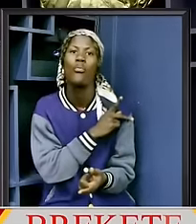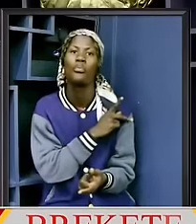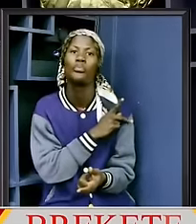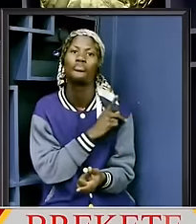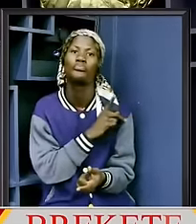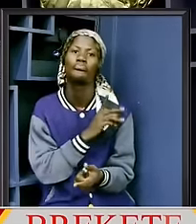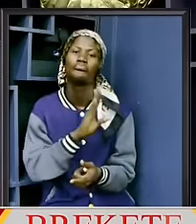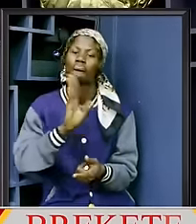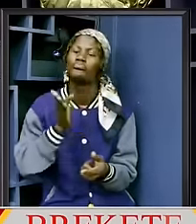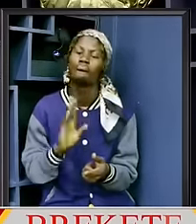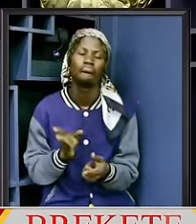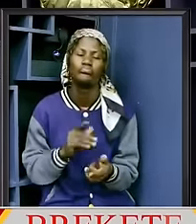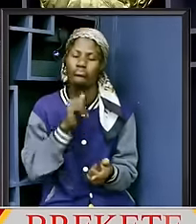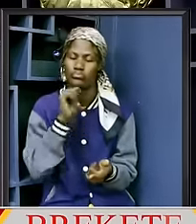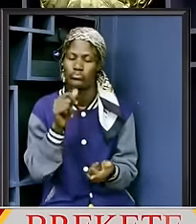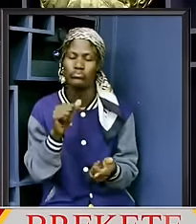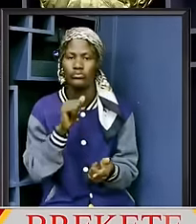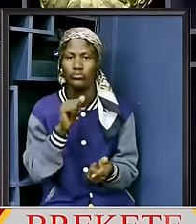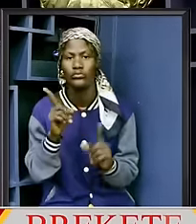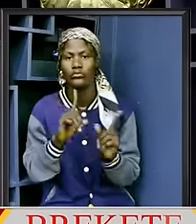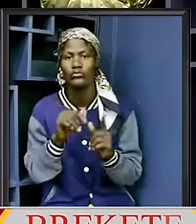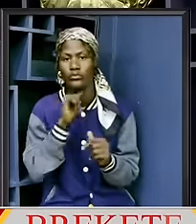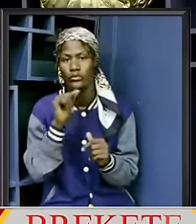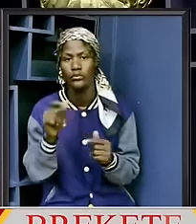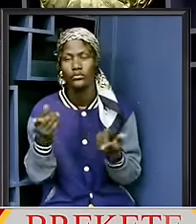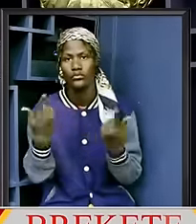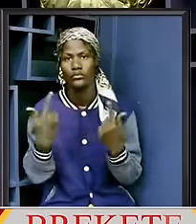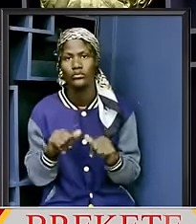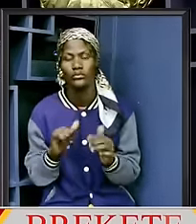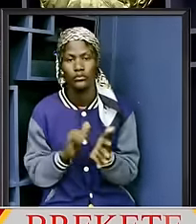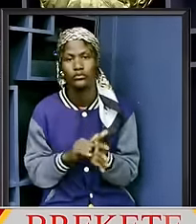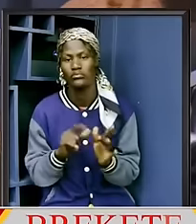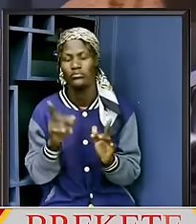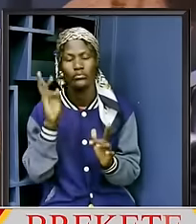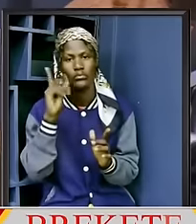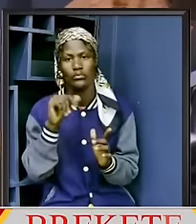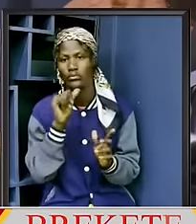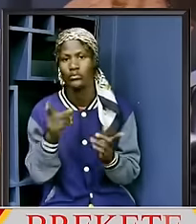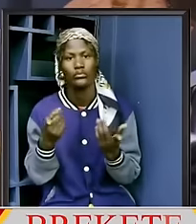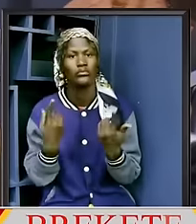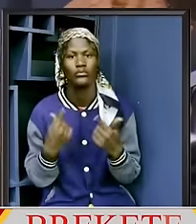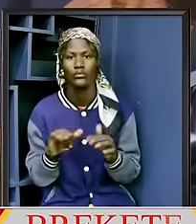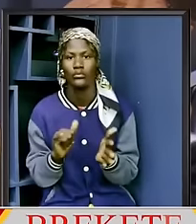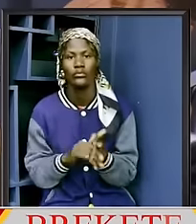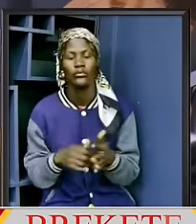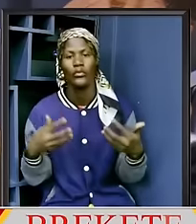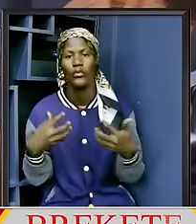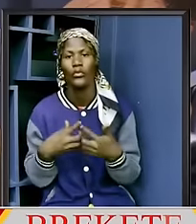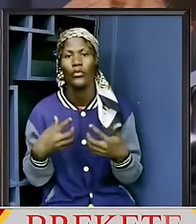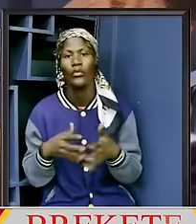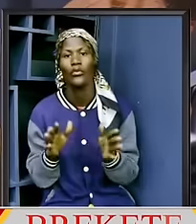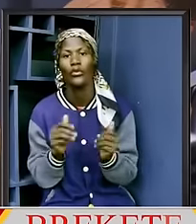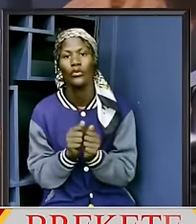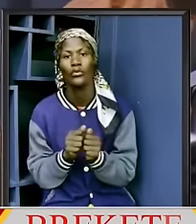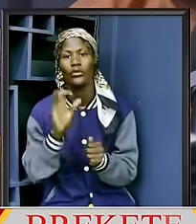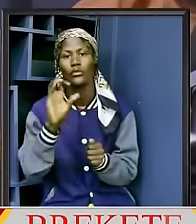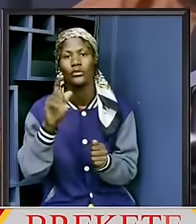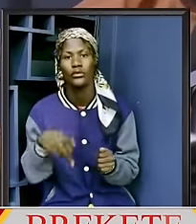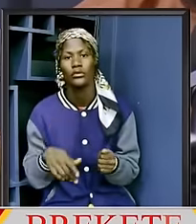they no agree come. Yes, sir. Yeah? They are not coming. That they have meeting with CP this morning by